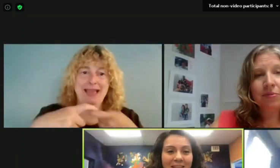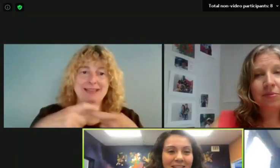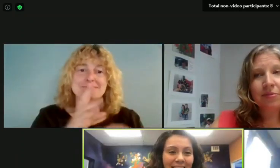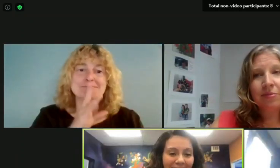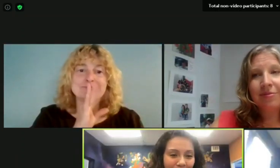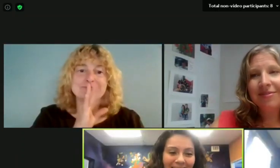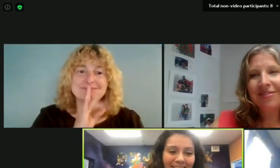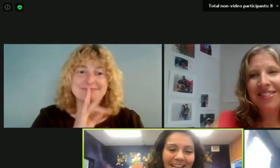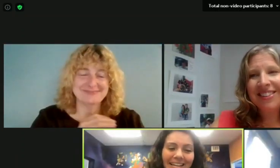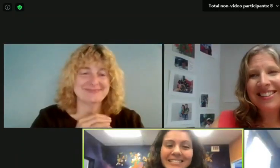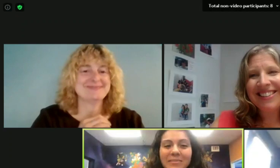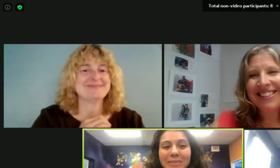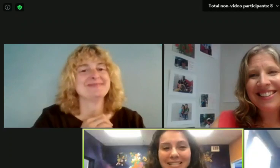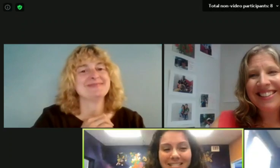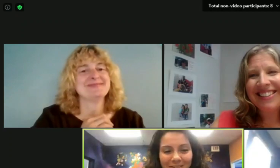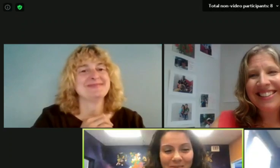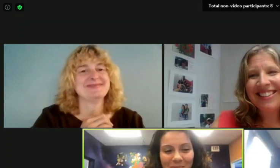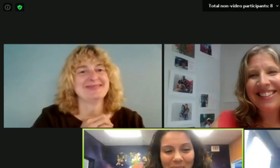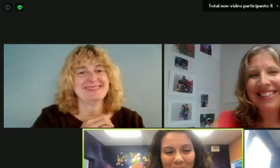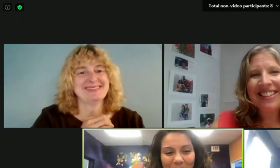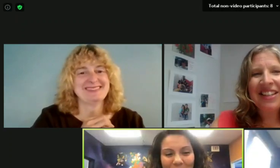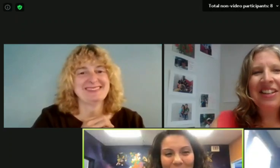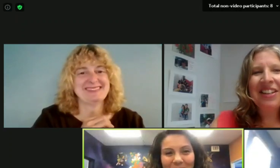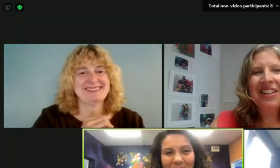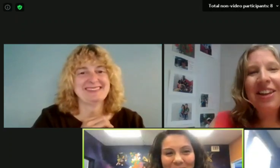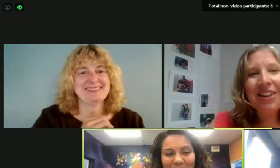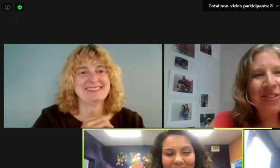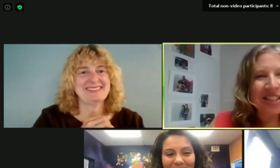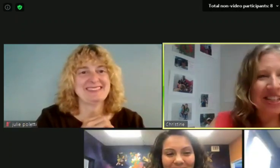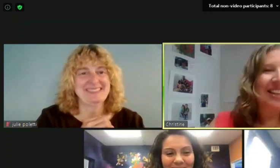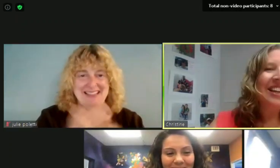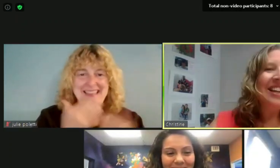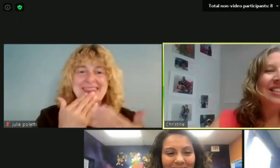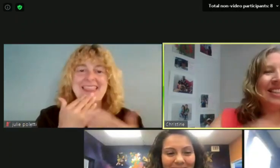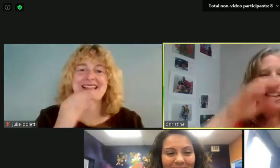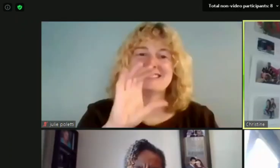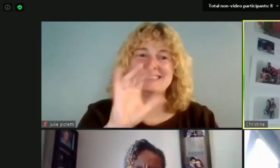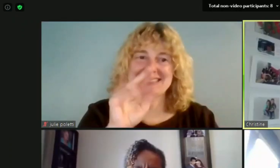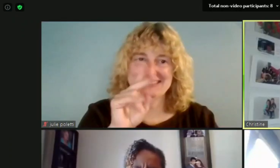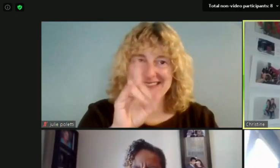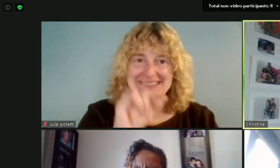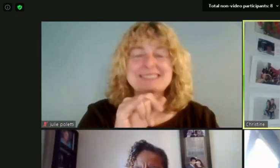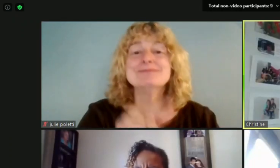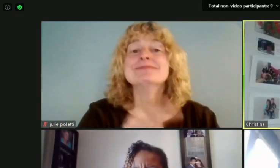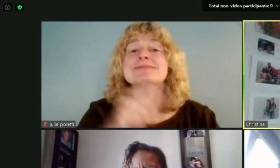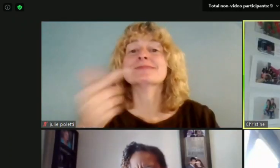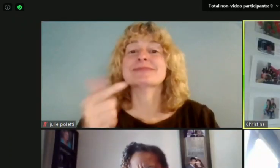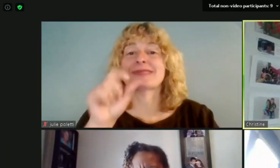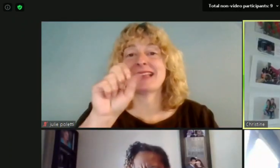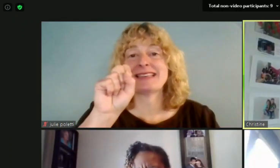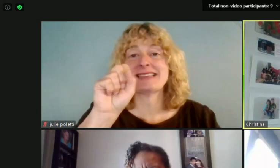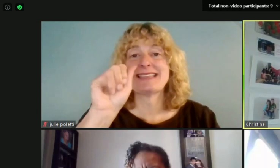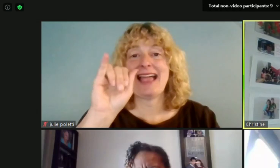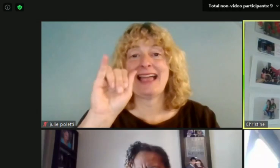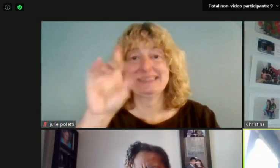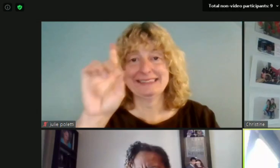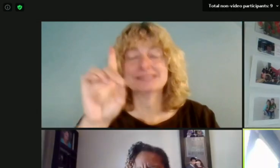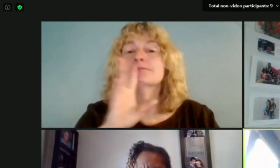y manténganse bendecidos. Thank you, Cindy. Saeed, can you say that in Arabic,